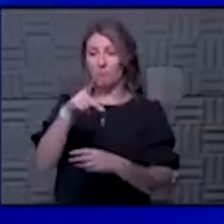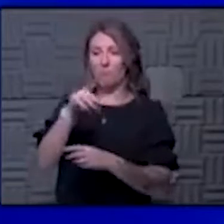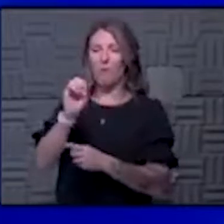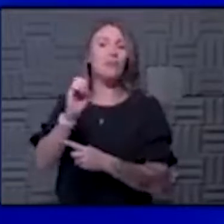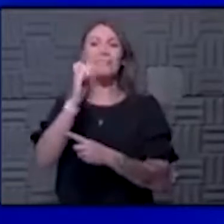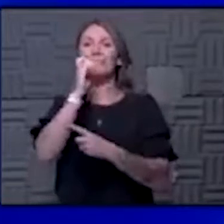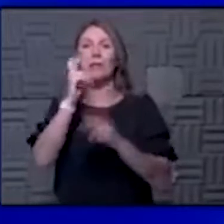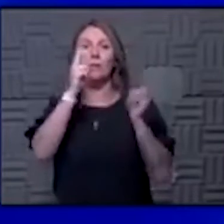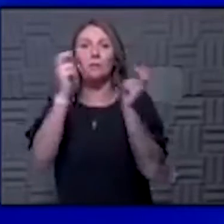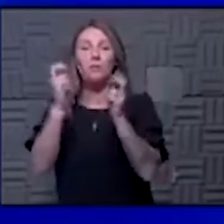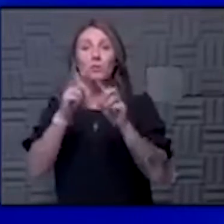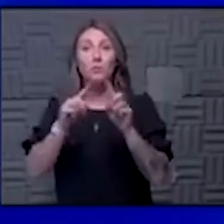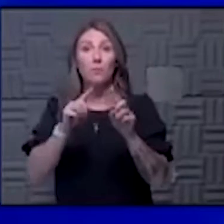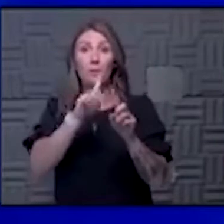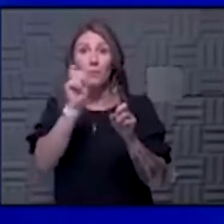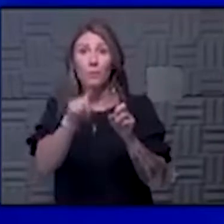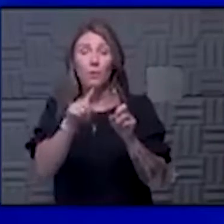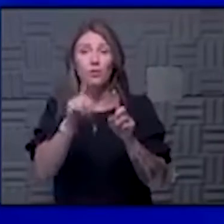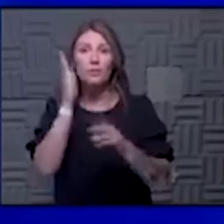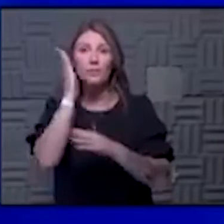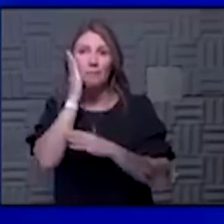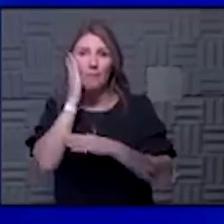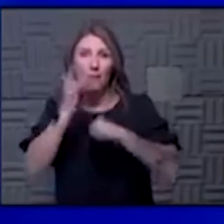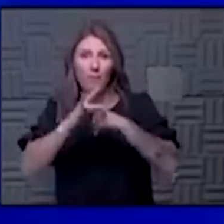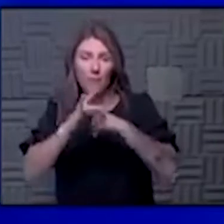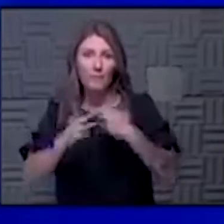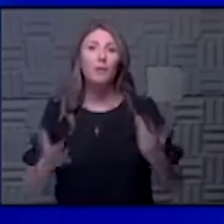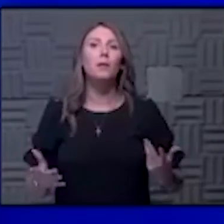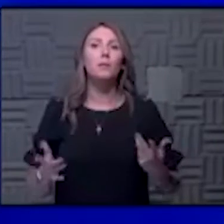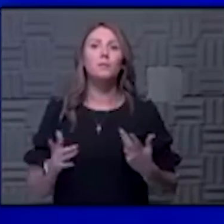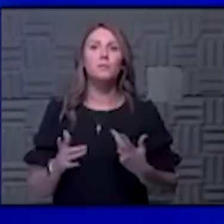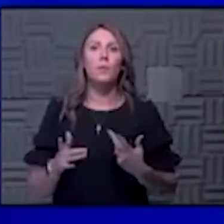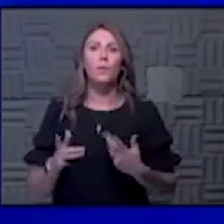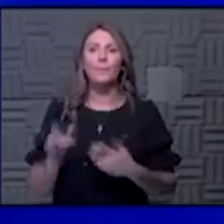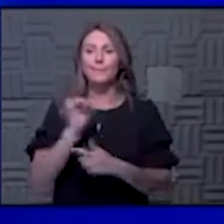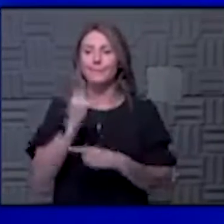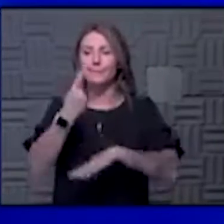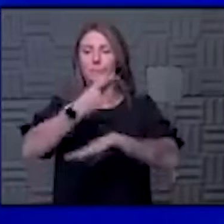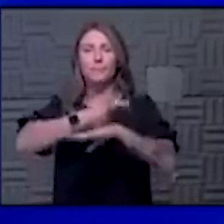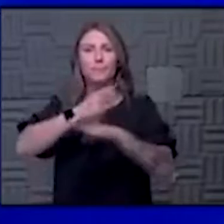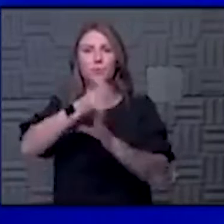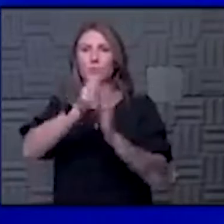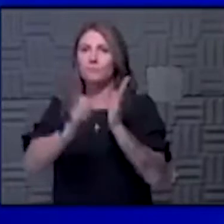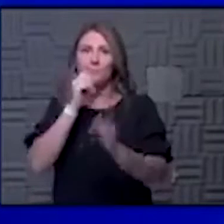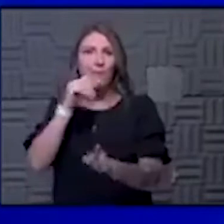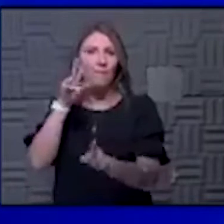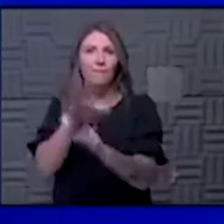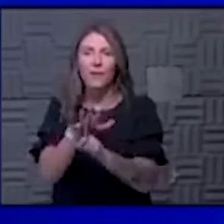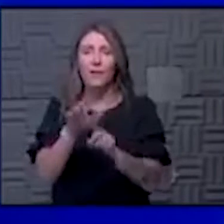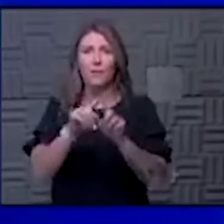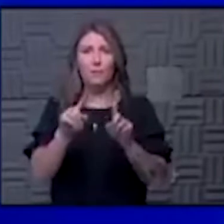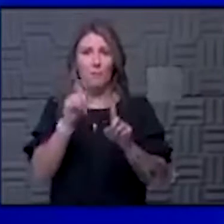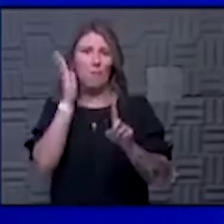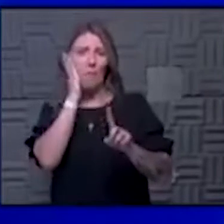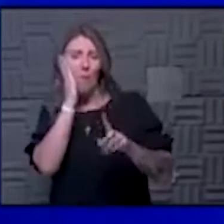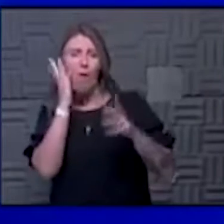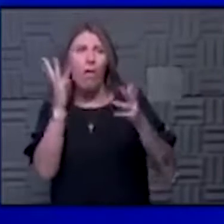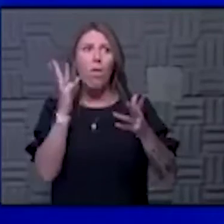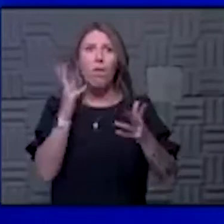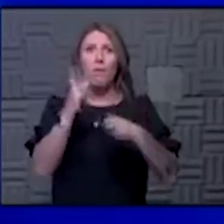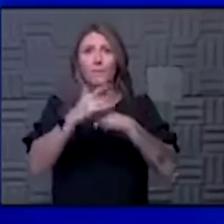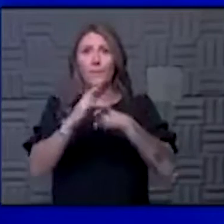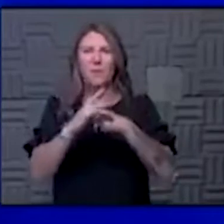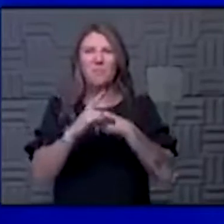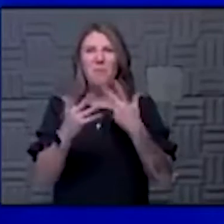now. The real question is just bed capacity. So the same-day surgeries doesn't affect you, but the bed capacity, people are usually here 1 to 4 or